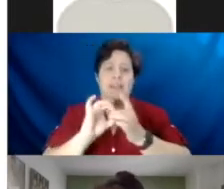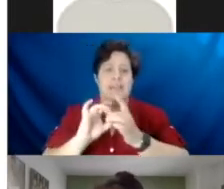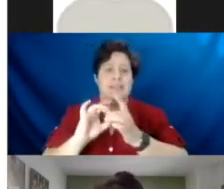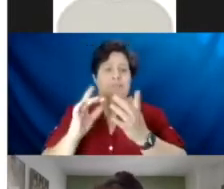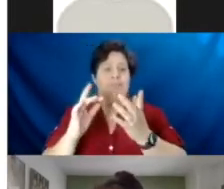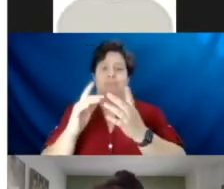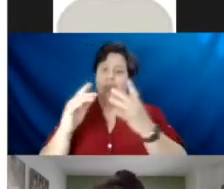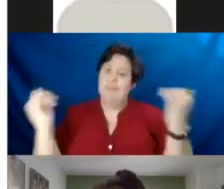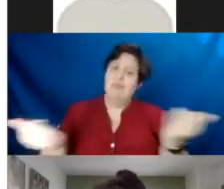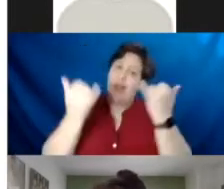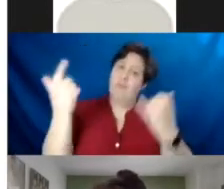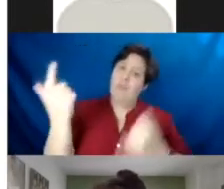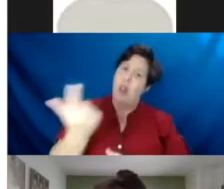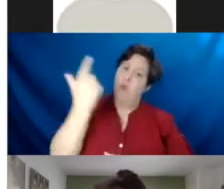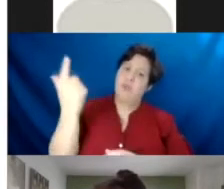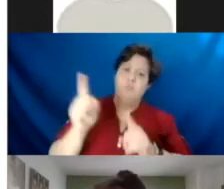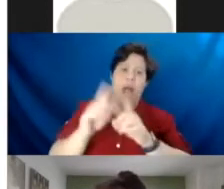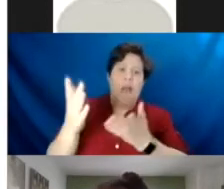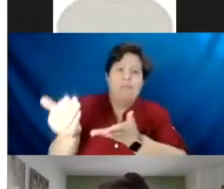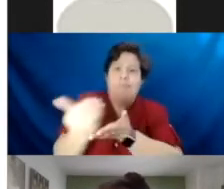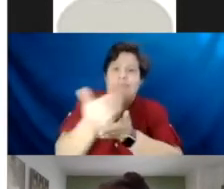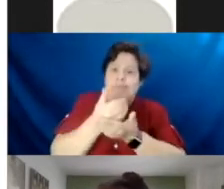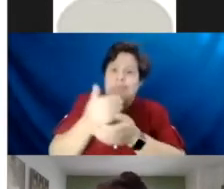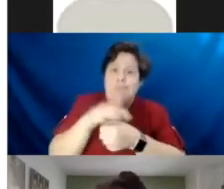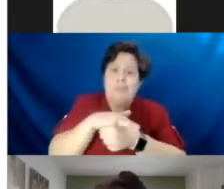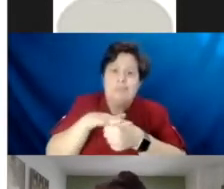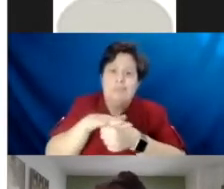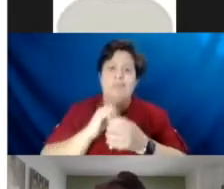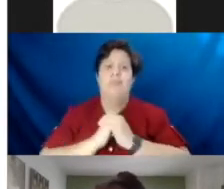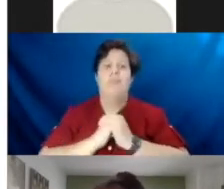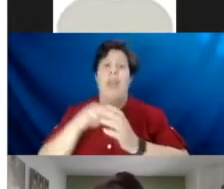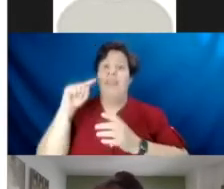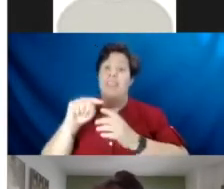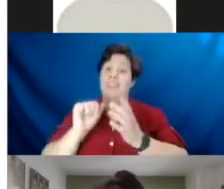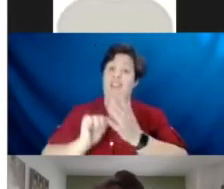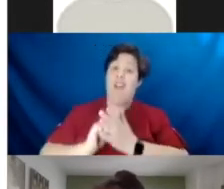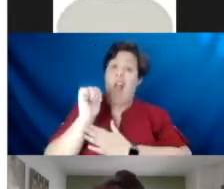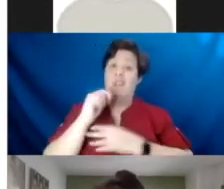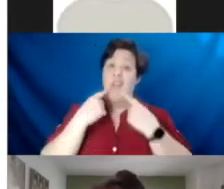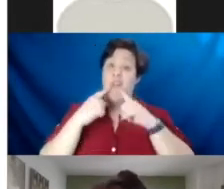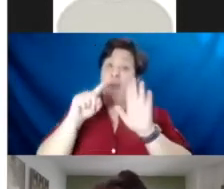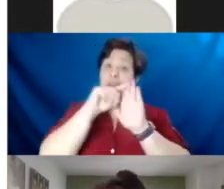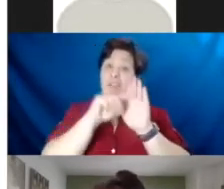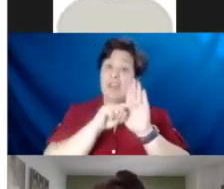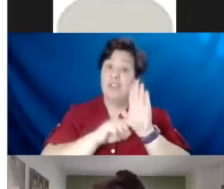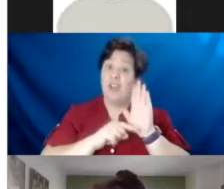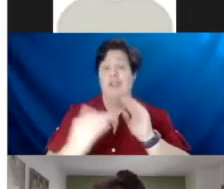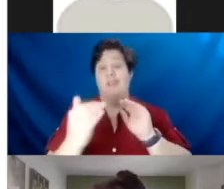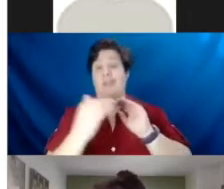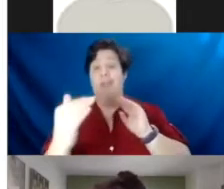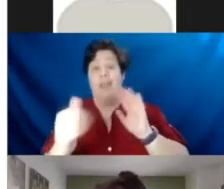Lewisham as a borough of sanctuary. This cultural manifesto hopefully reflects issues that people relate